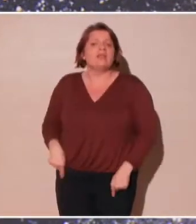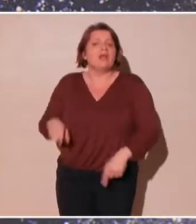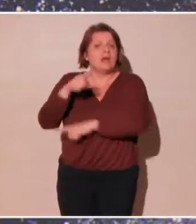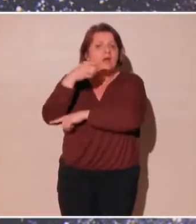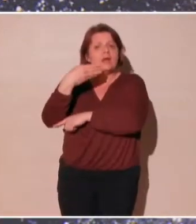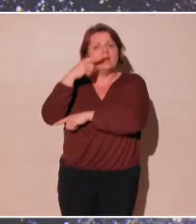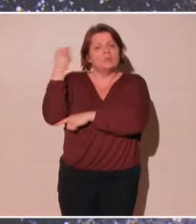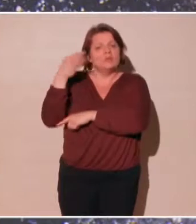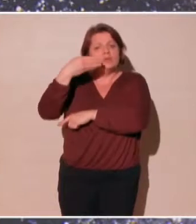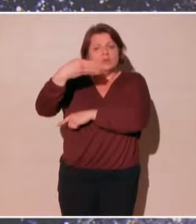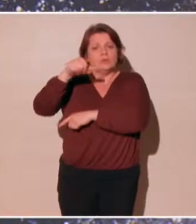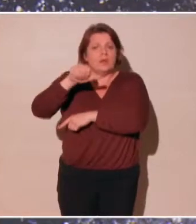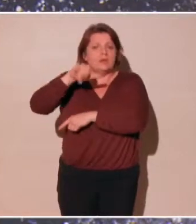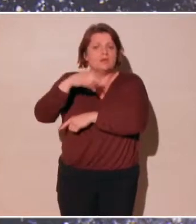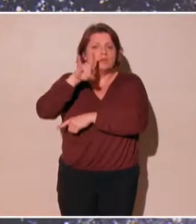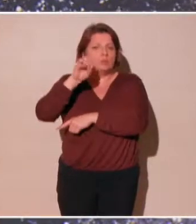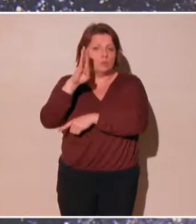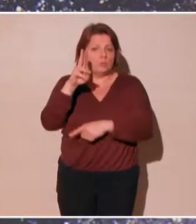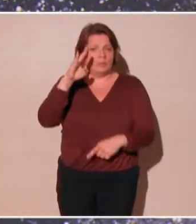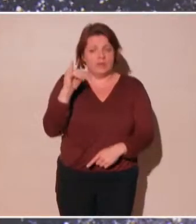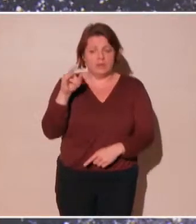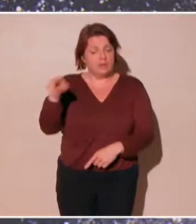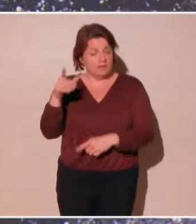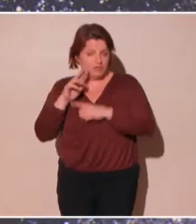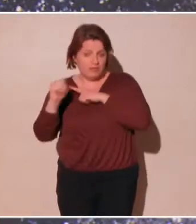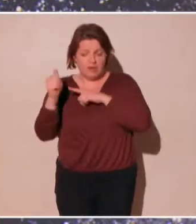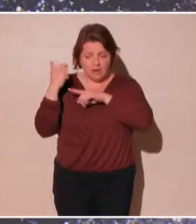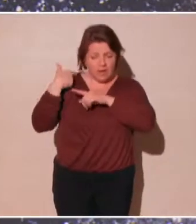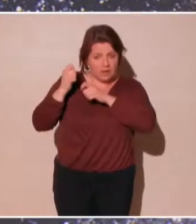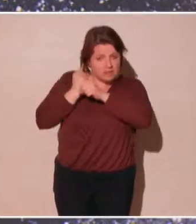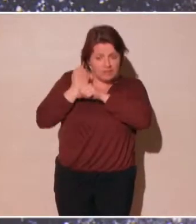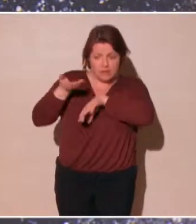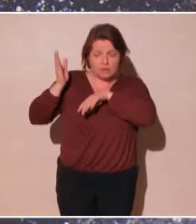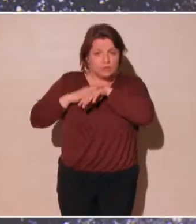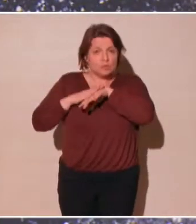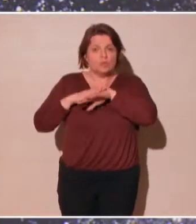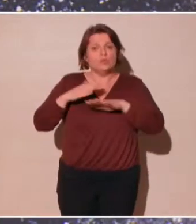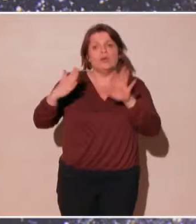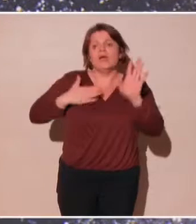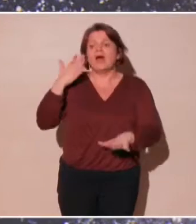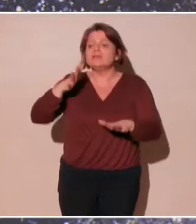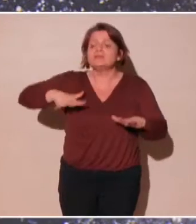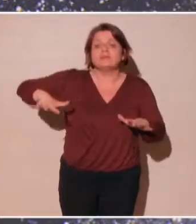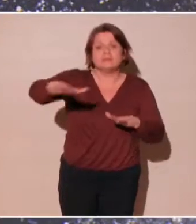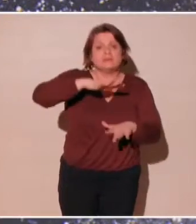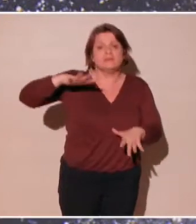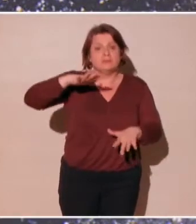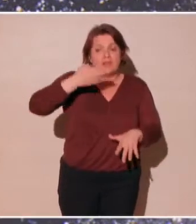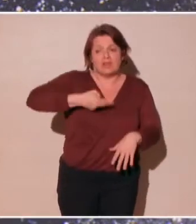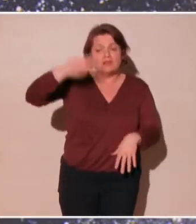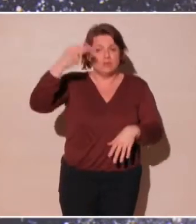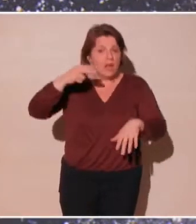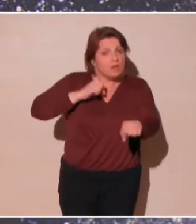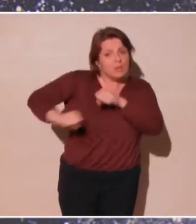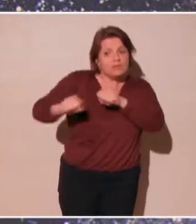And Emmanuel, the Secretary of State in charge of these issues, will keep developing these thoughts with a national mobilization that he will be in charge